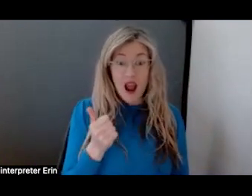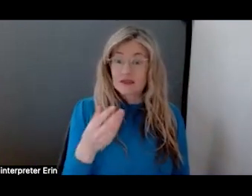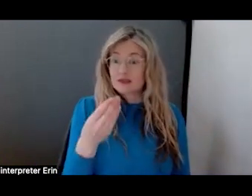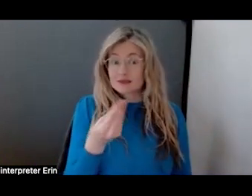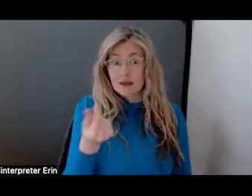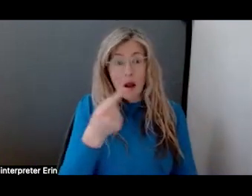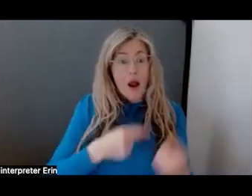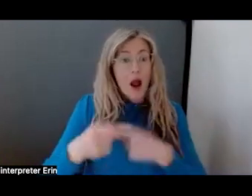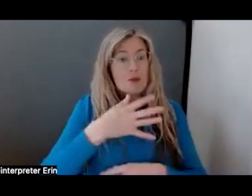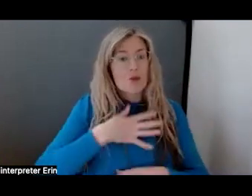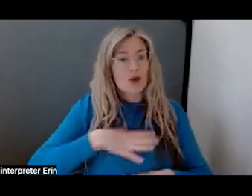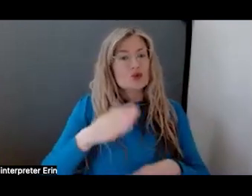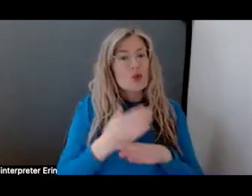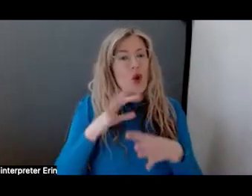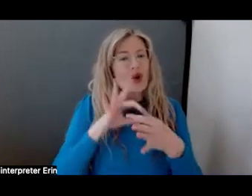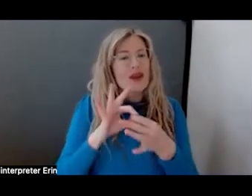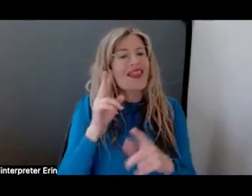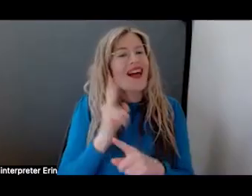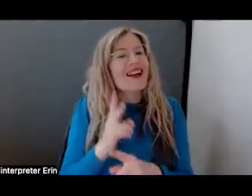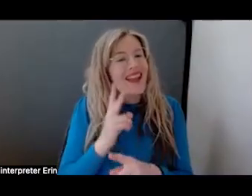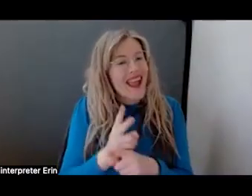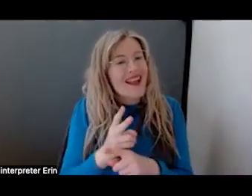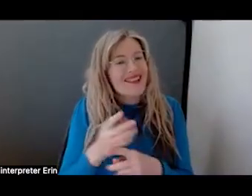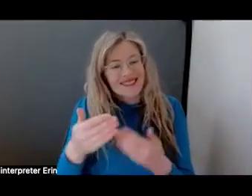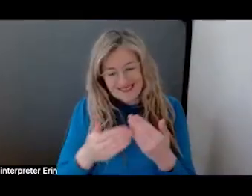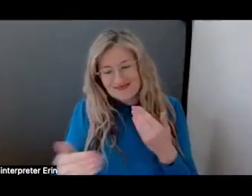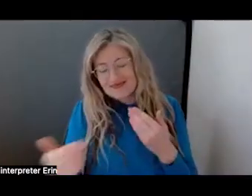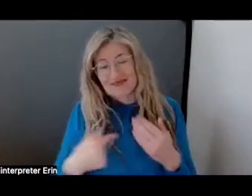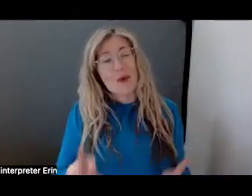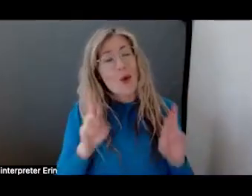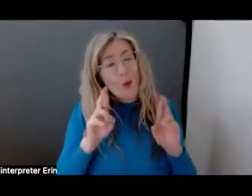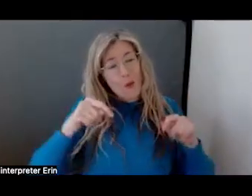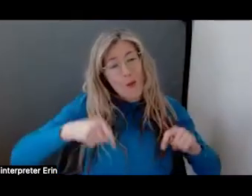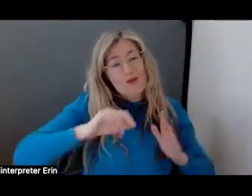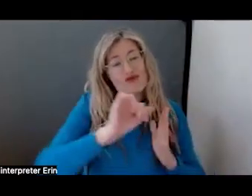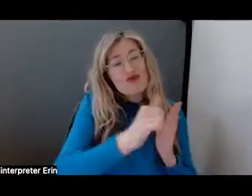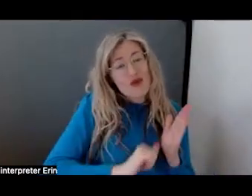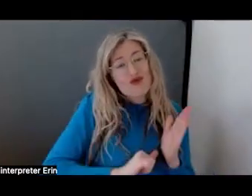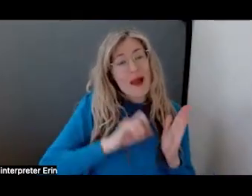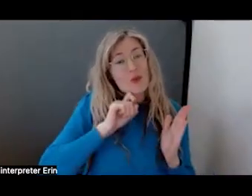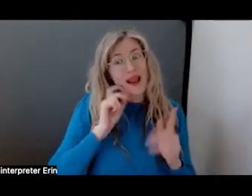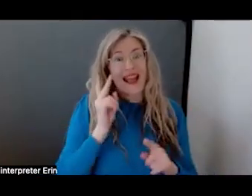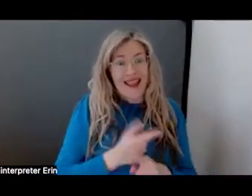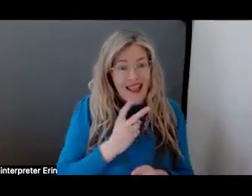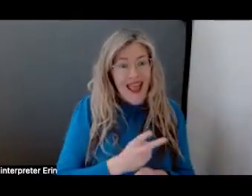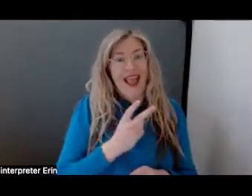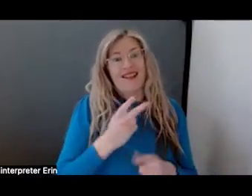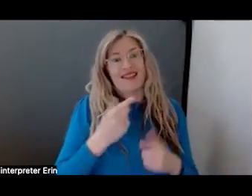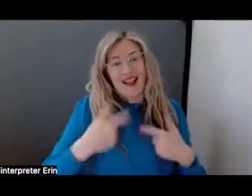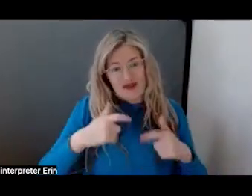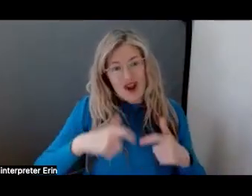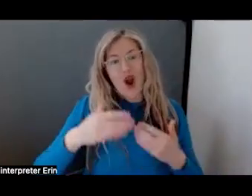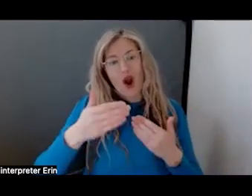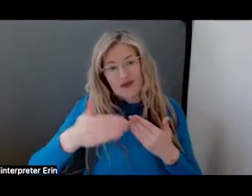I really hope that this type of program continues in the future, because it